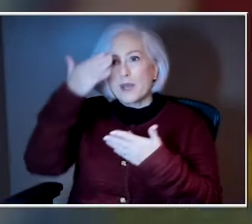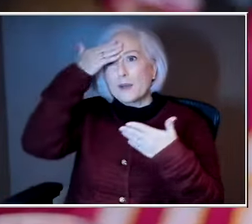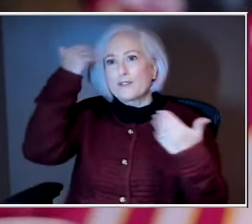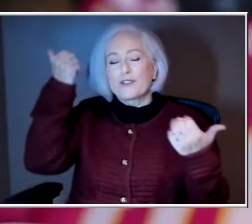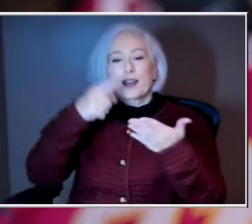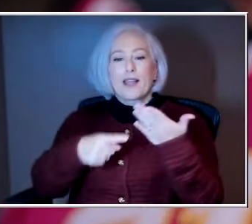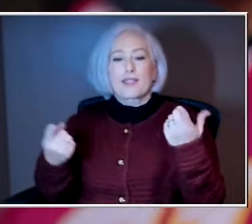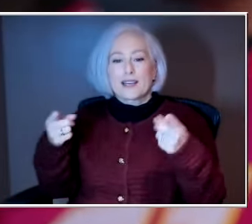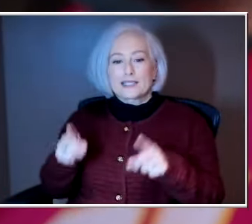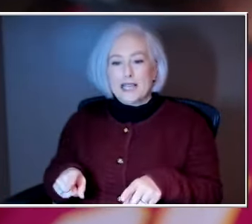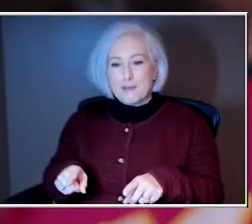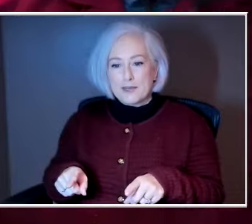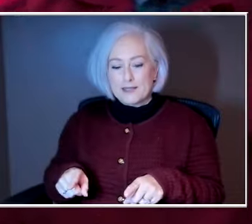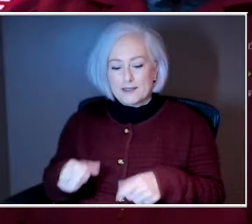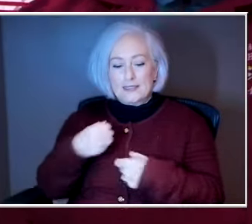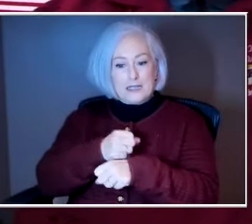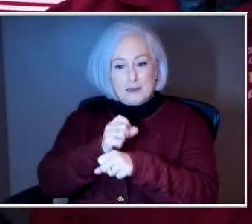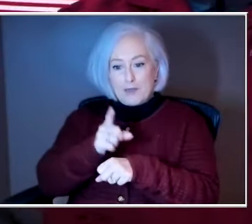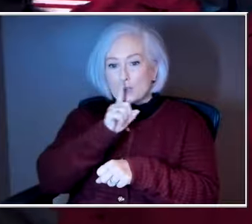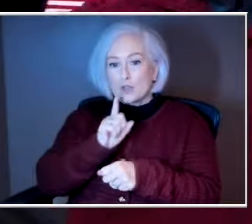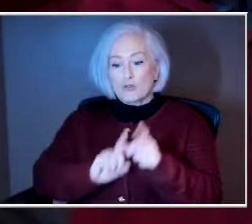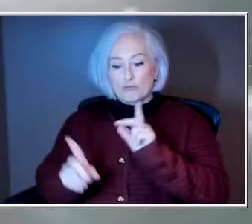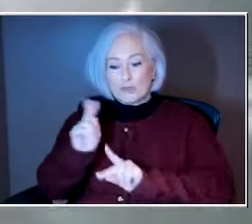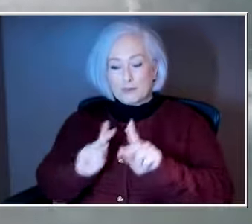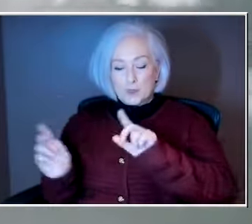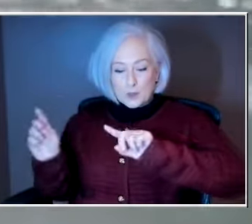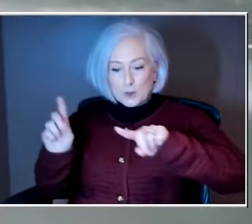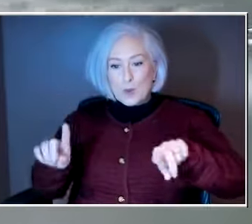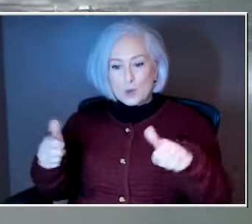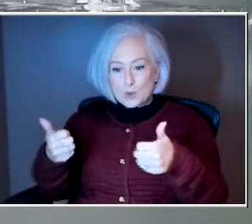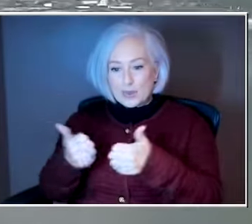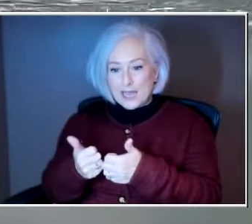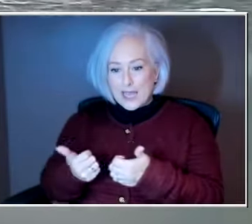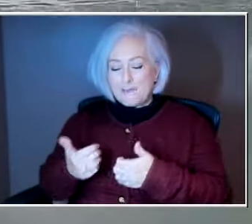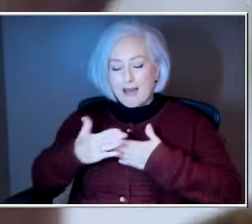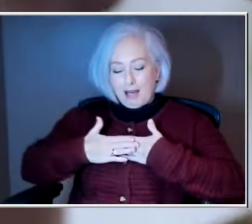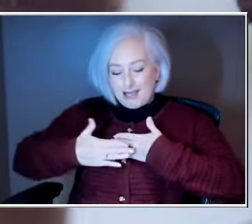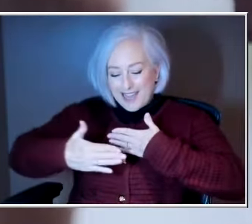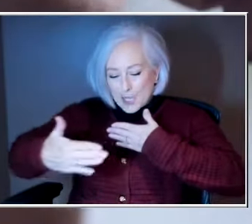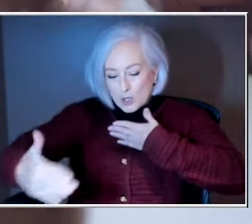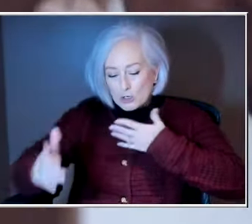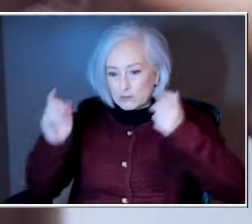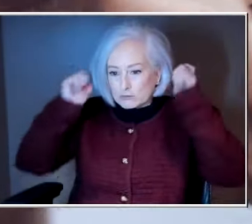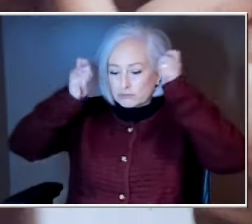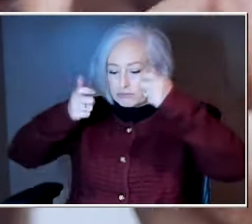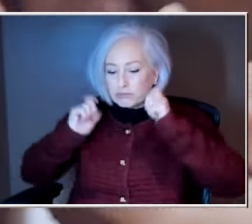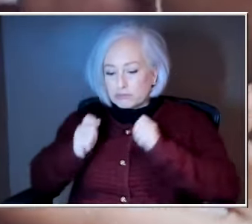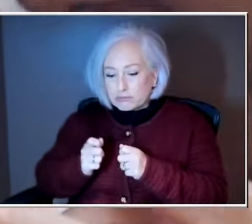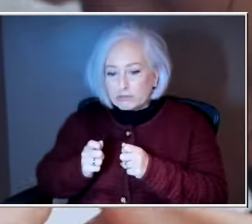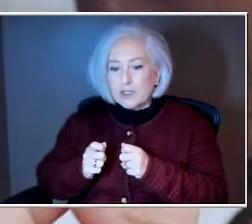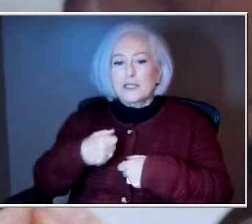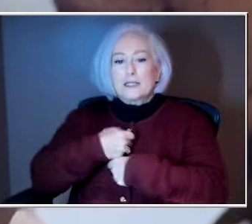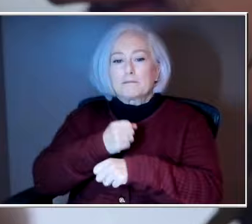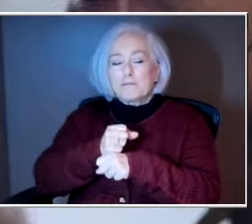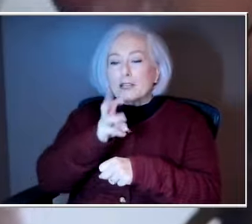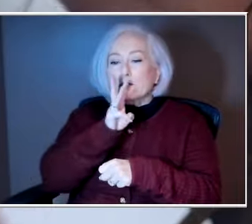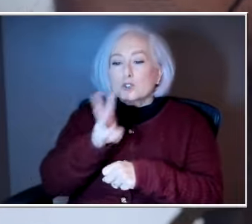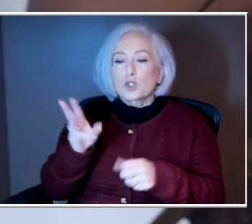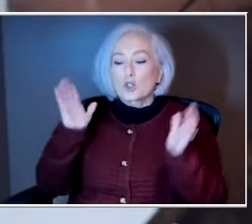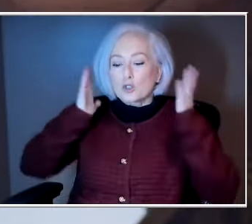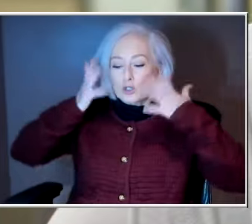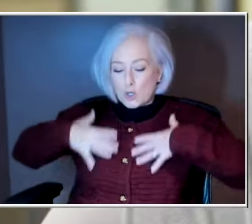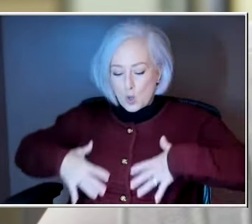layering up, making sure especially wearing a layer that's good and protective against the rain, waterproof, so that you can keep that water off you, because if the water